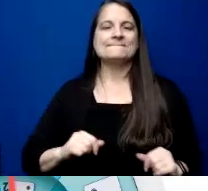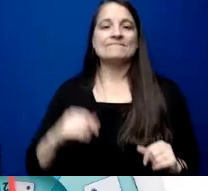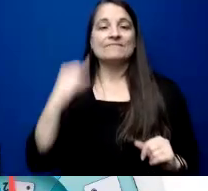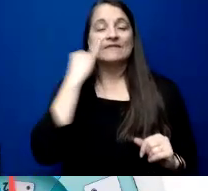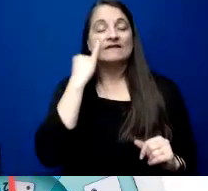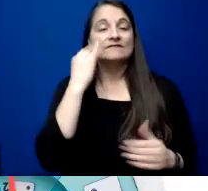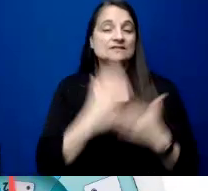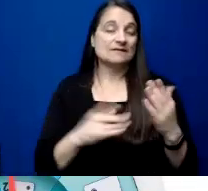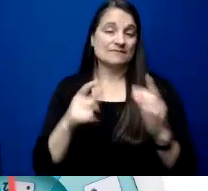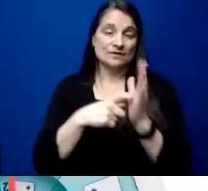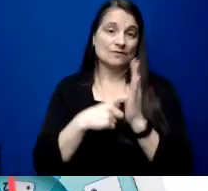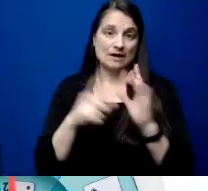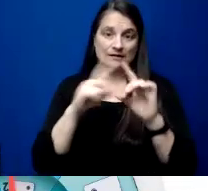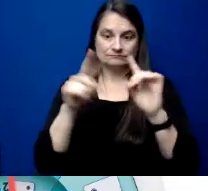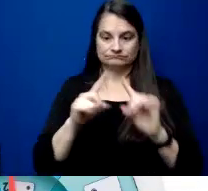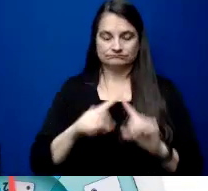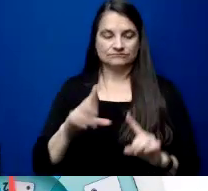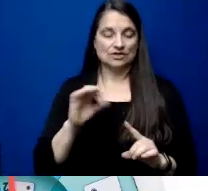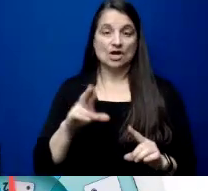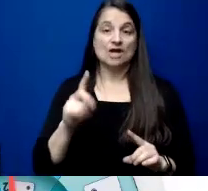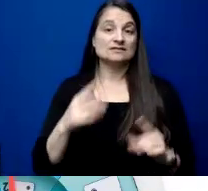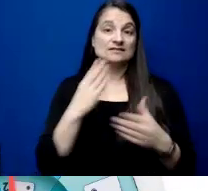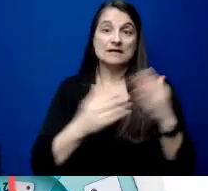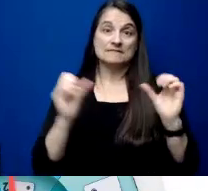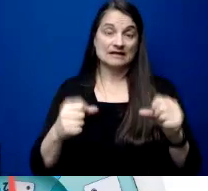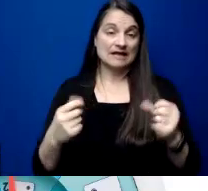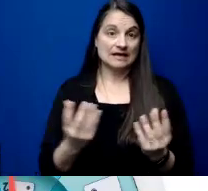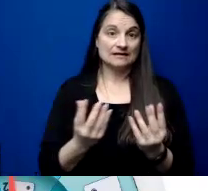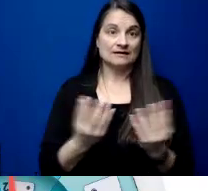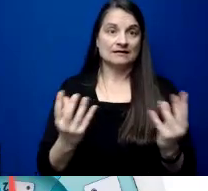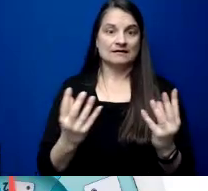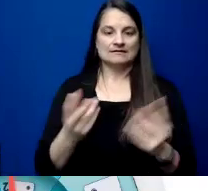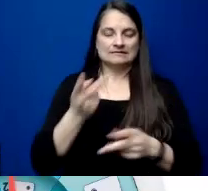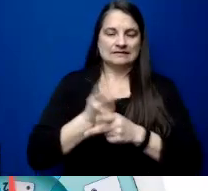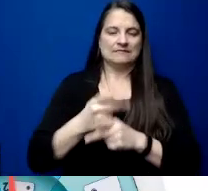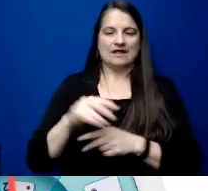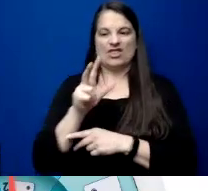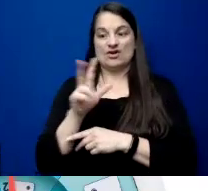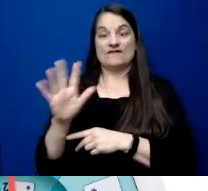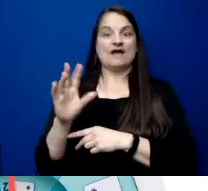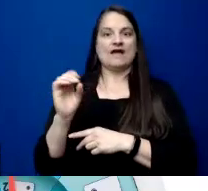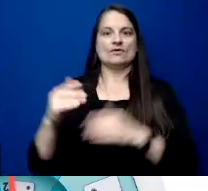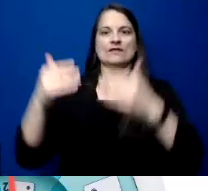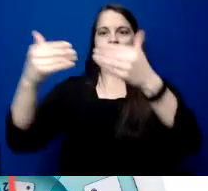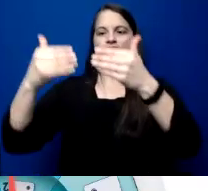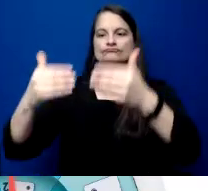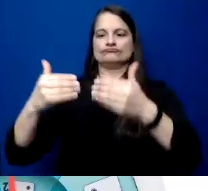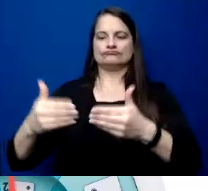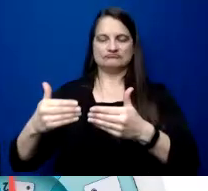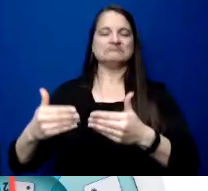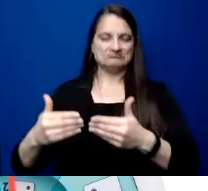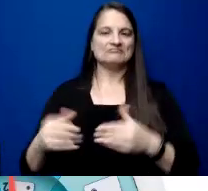are different ones that can hold up to like 35 or more cards. They're like different like tiered ones, and there are some that